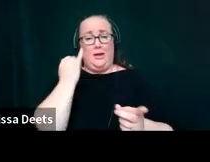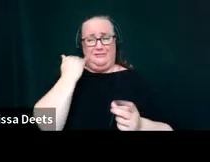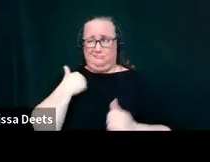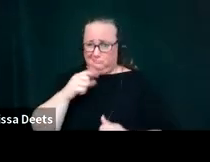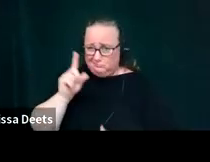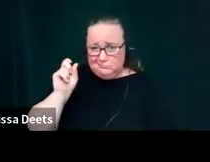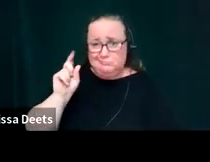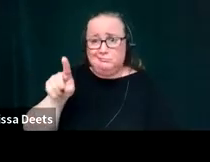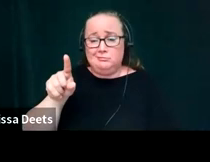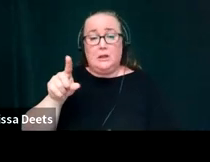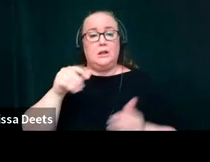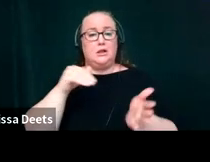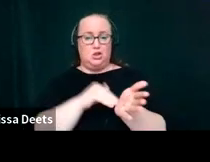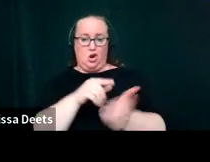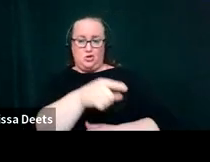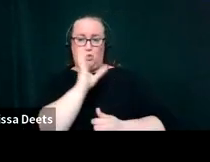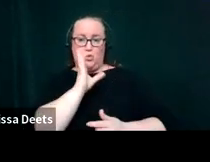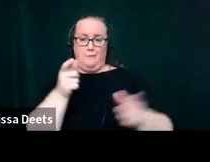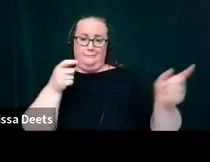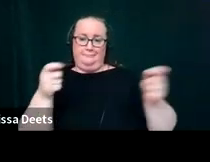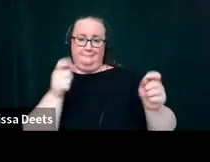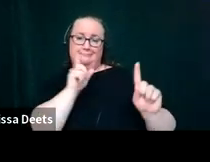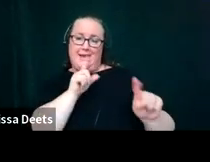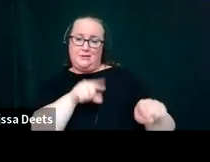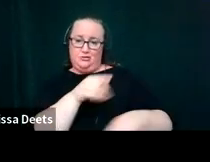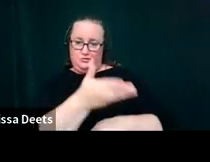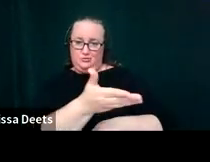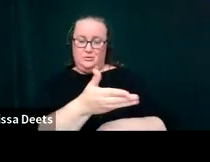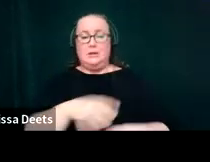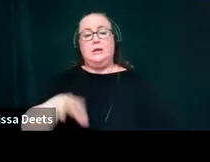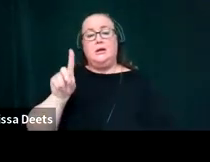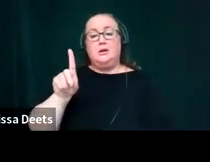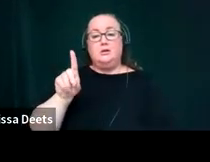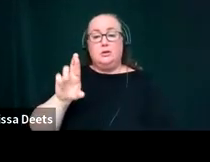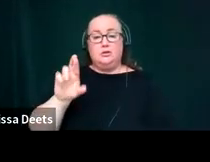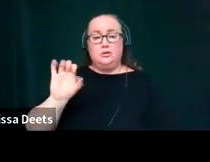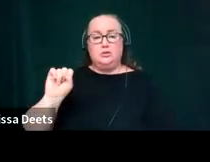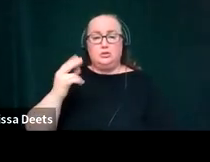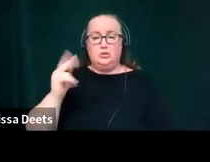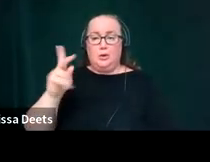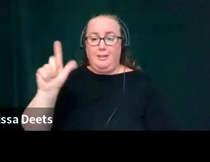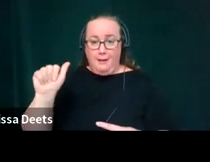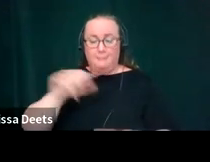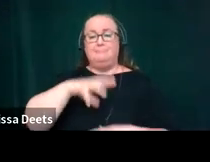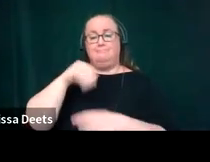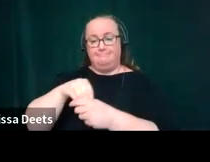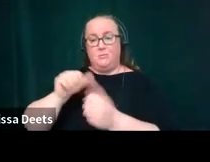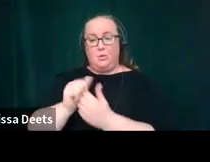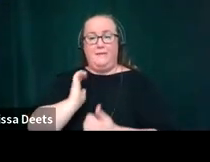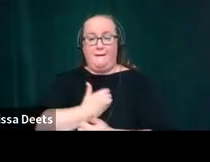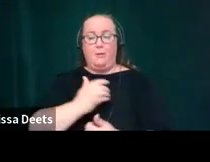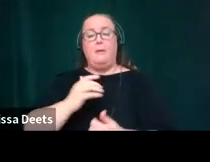Shukla moderates the group. And Dr. Shukla is a member of Glaucoma Foundation's Medical Advisory